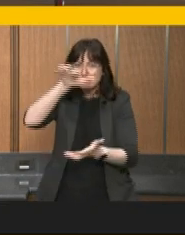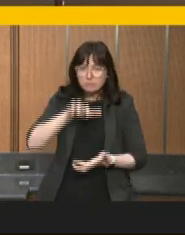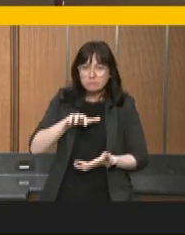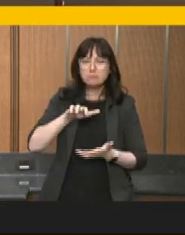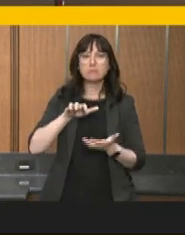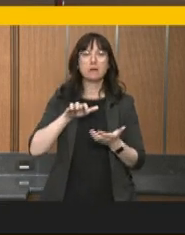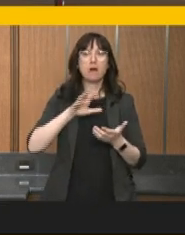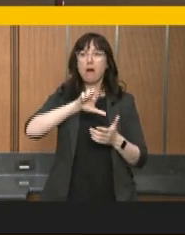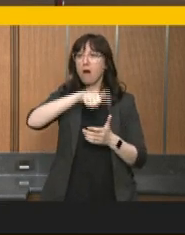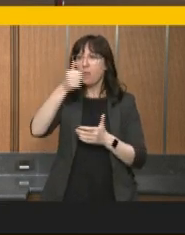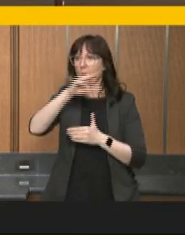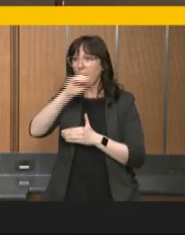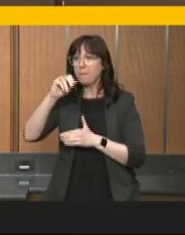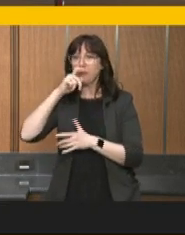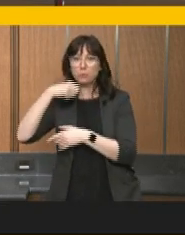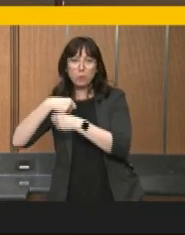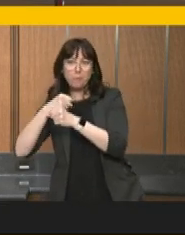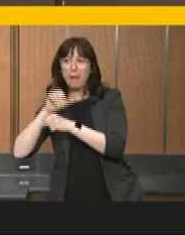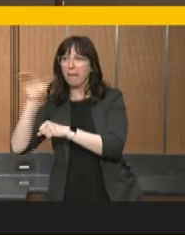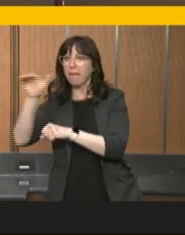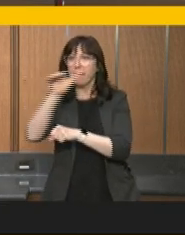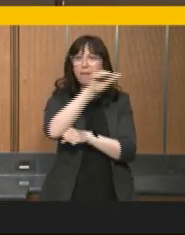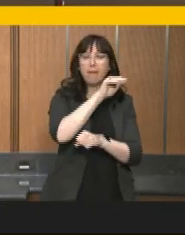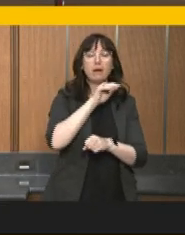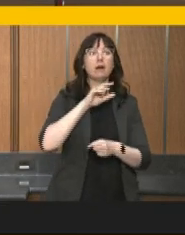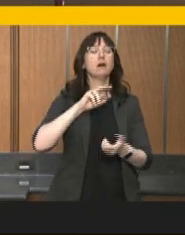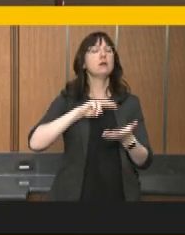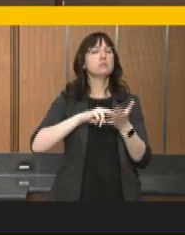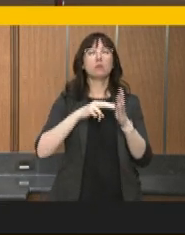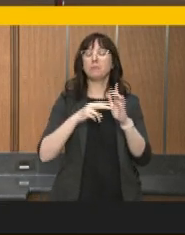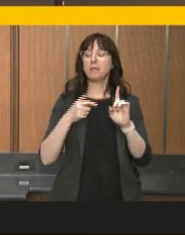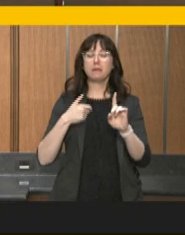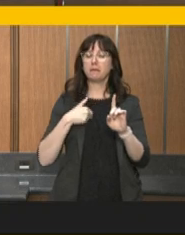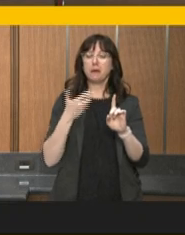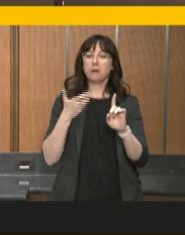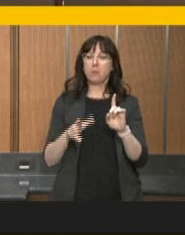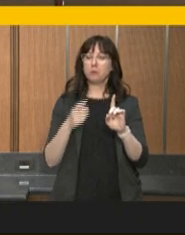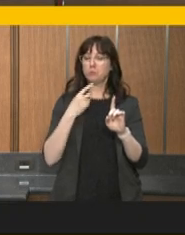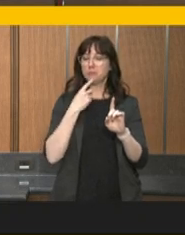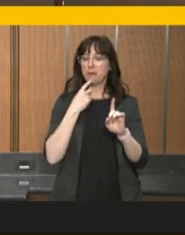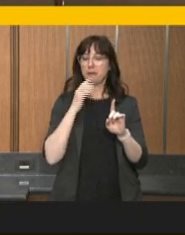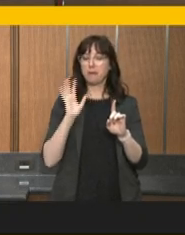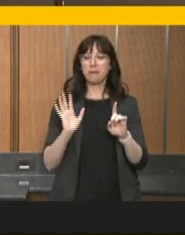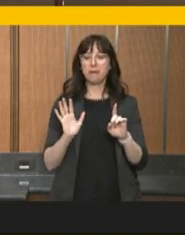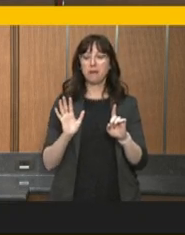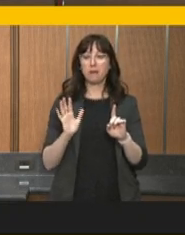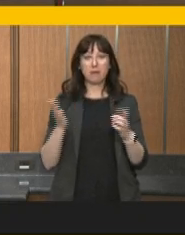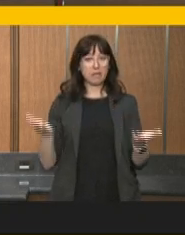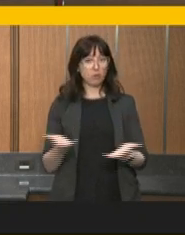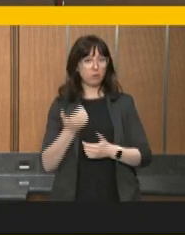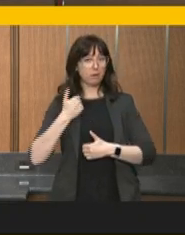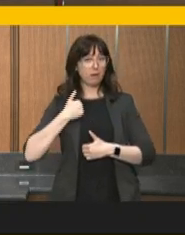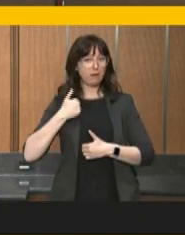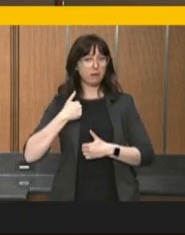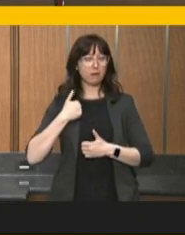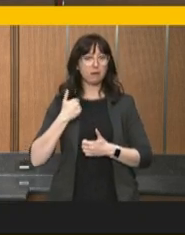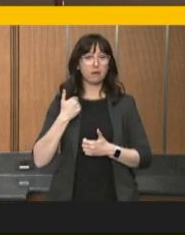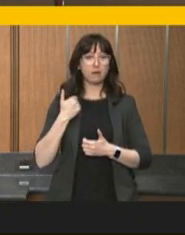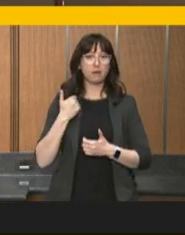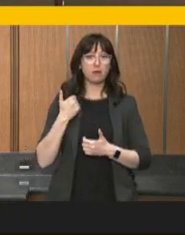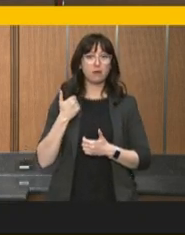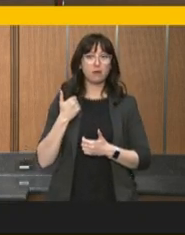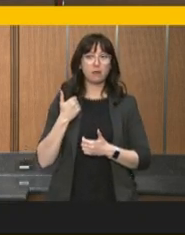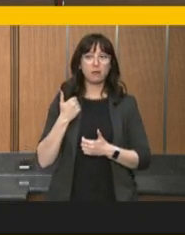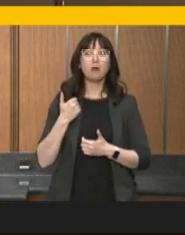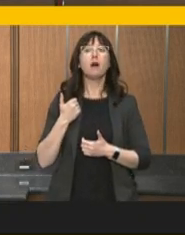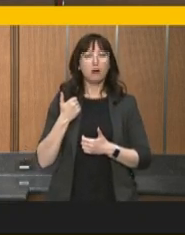any other means. So, but I don't want to say that in Canada, we shouldn't be taking really good